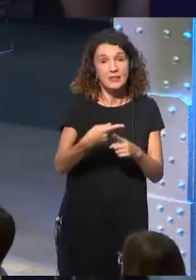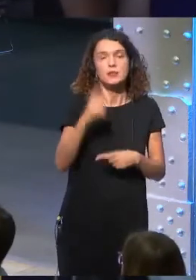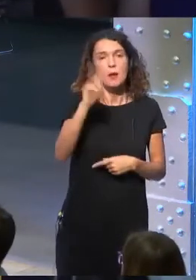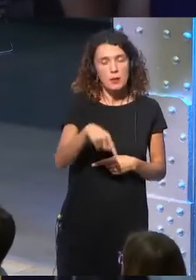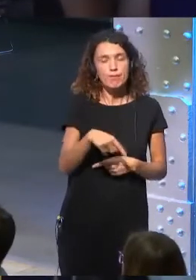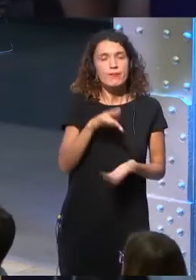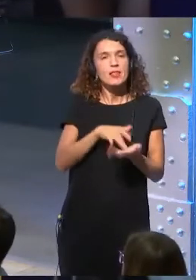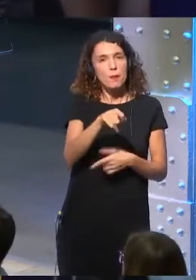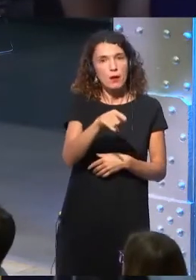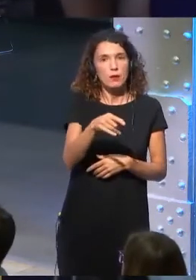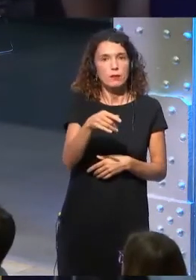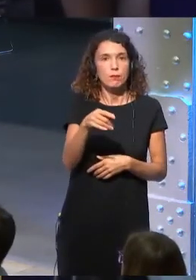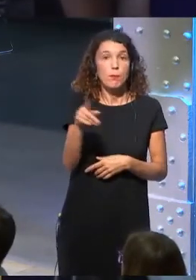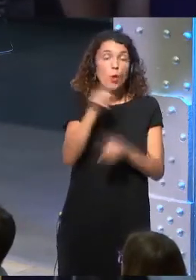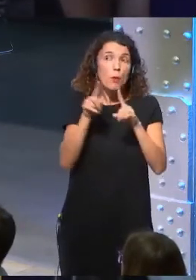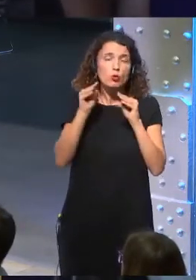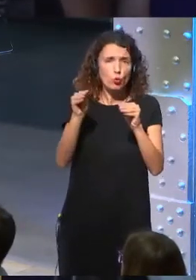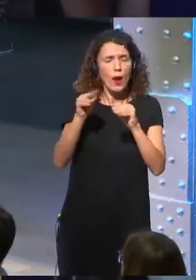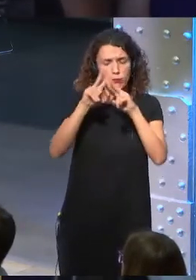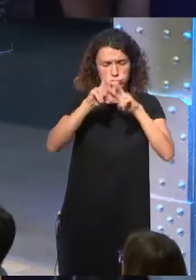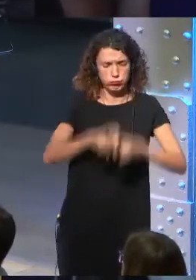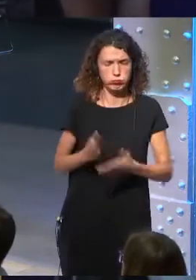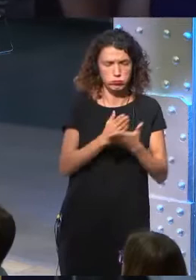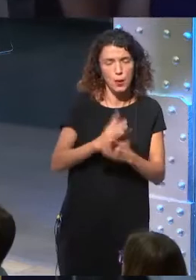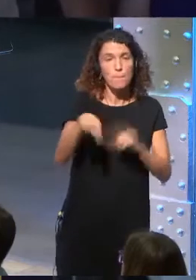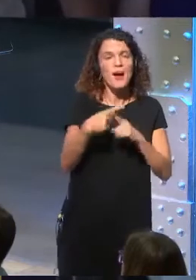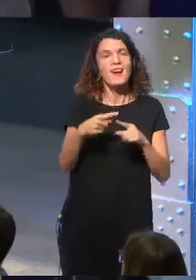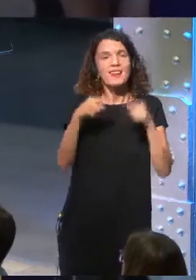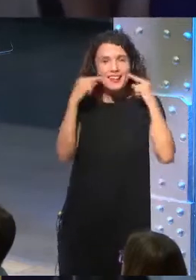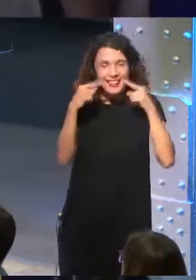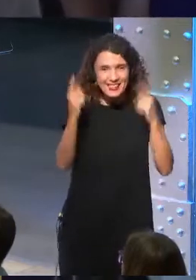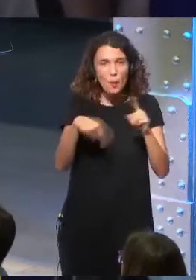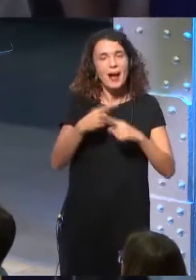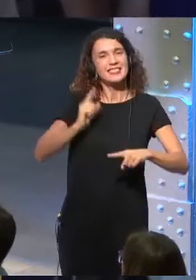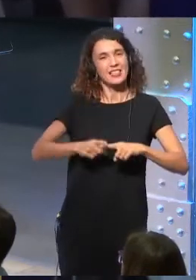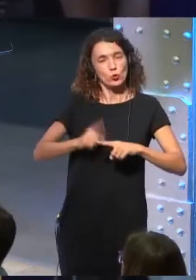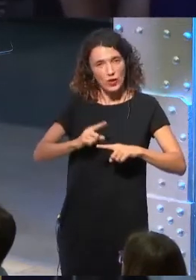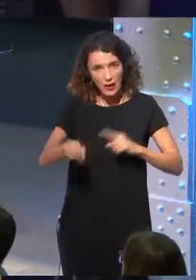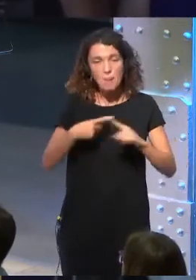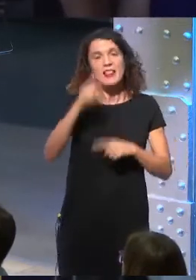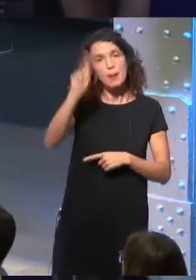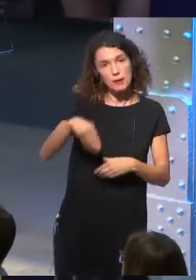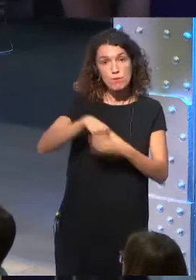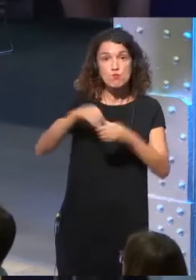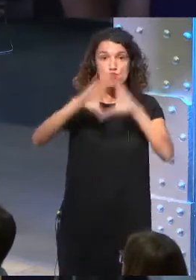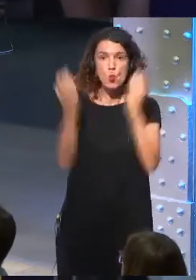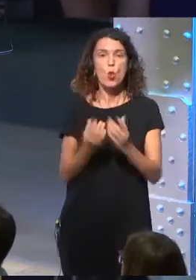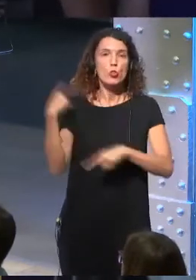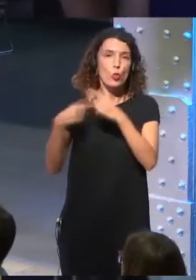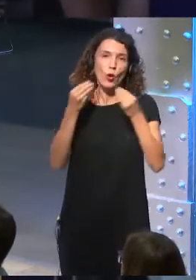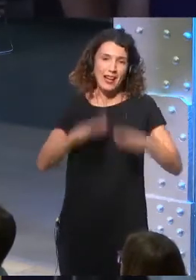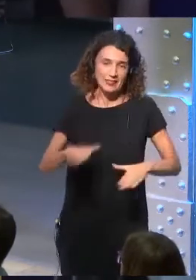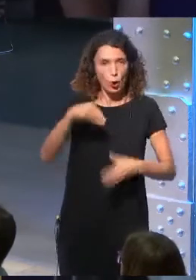triumphs celebrated have been another of the problems that have been studied by her, but